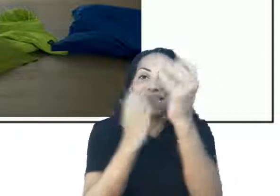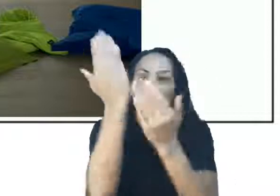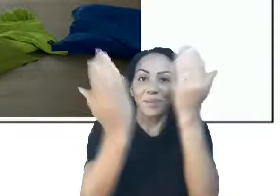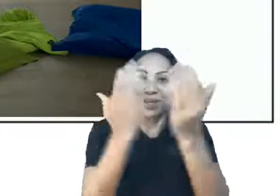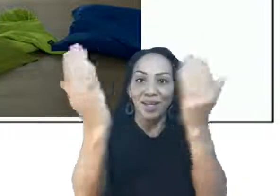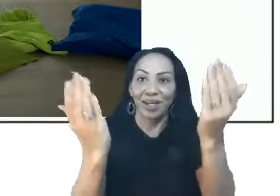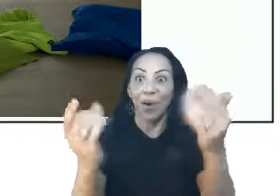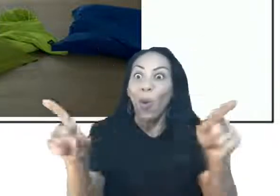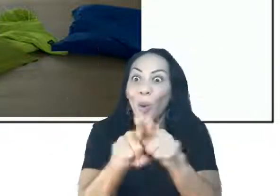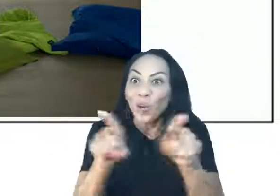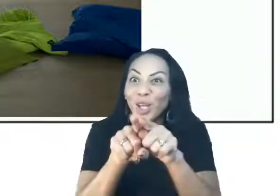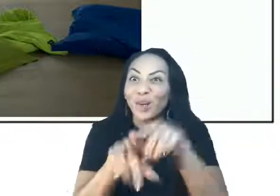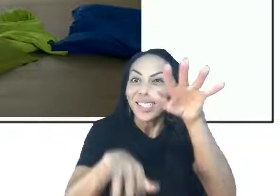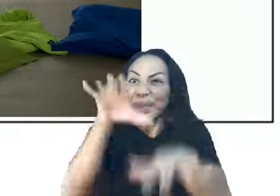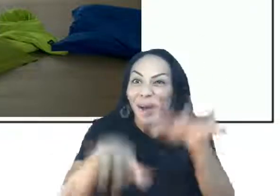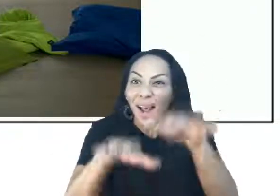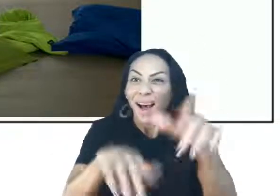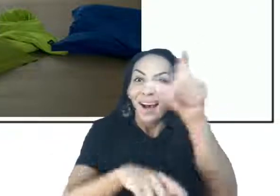together.